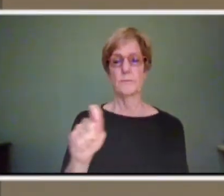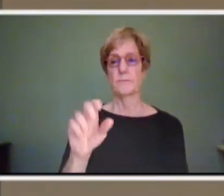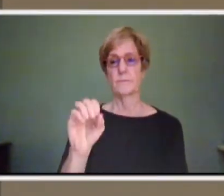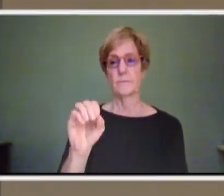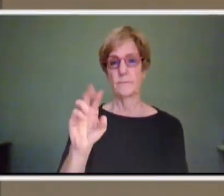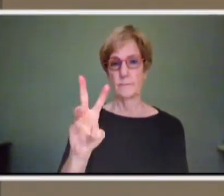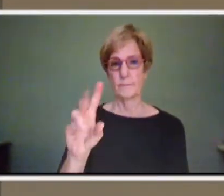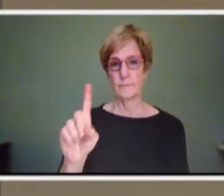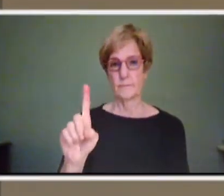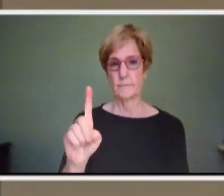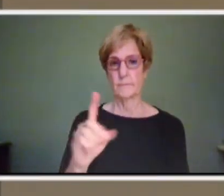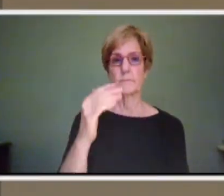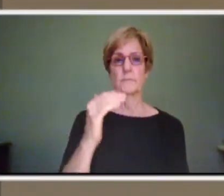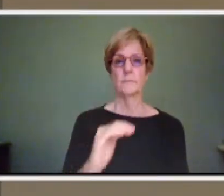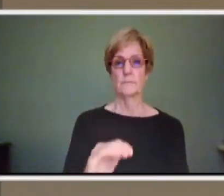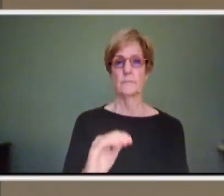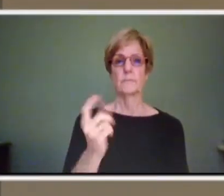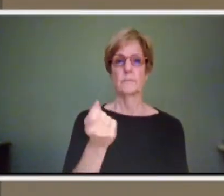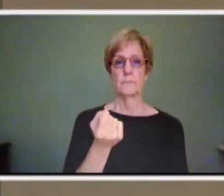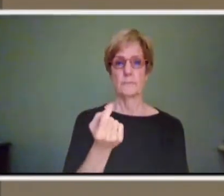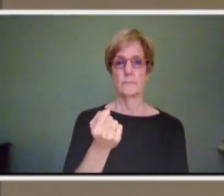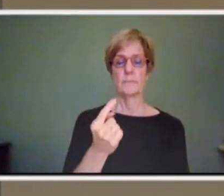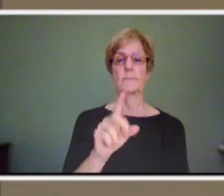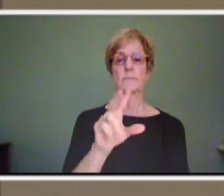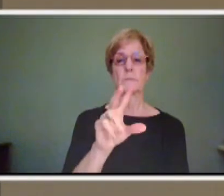2022-061. Item number 11, petition